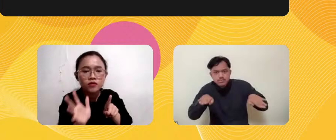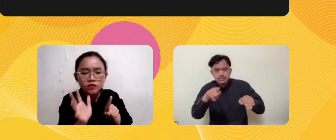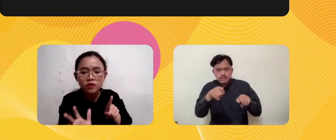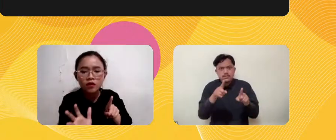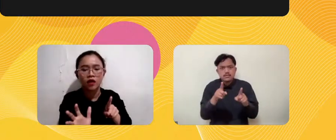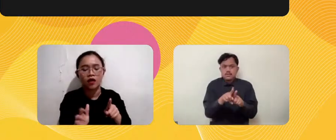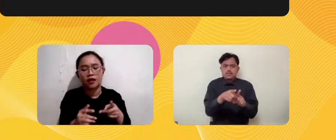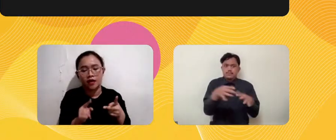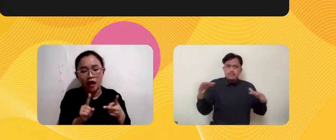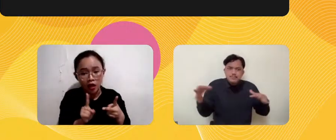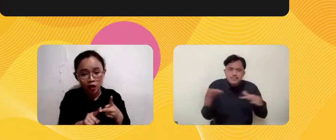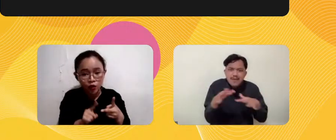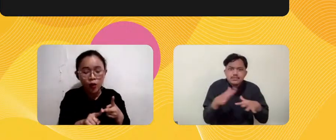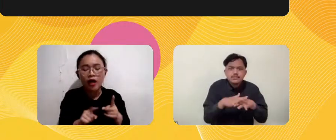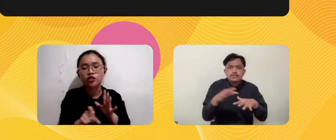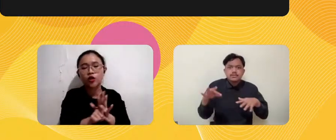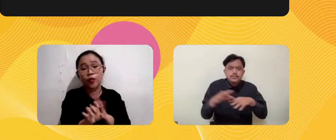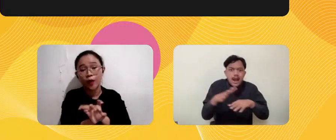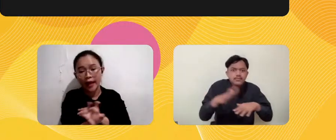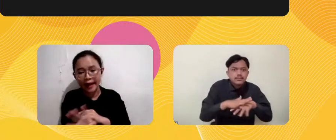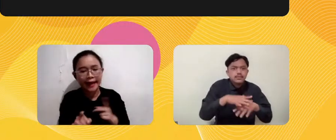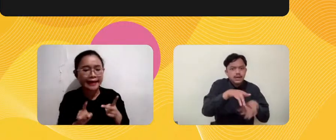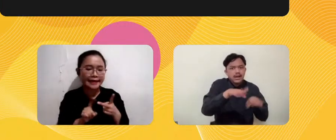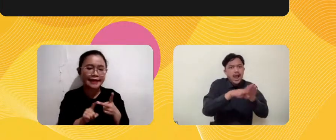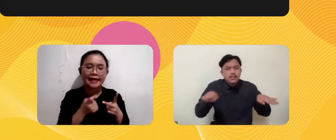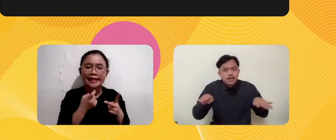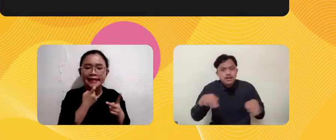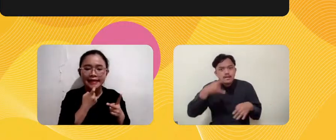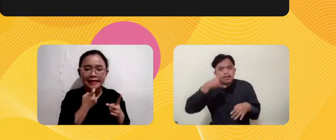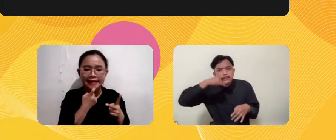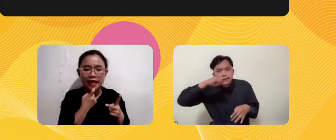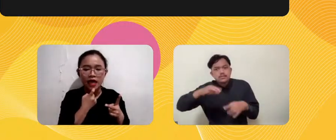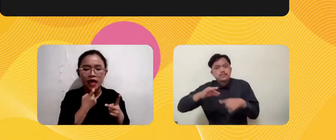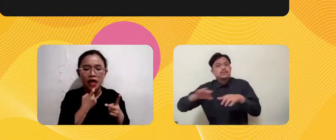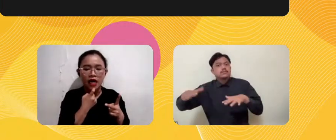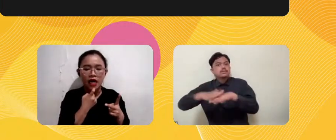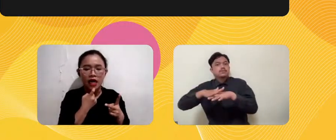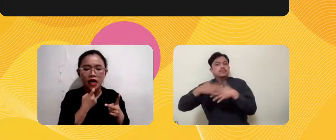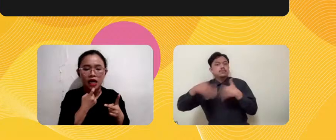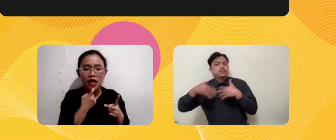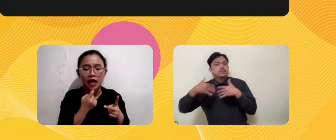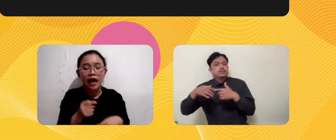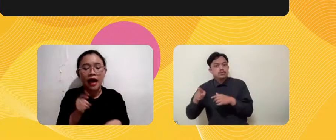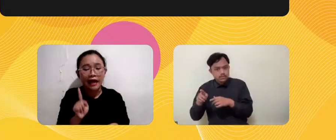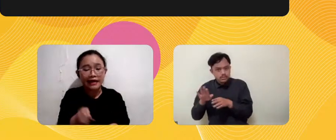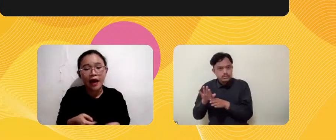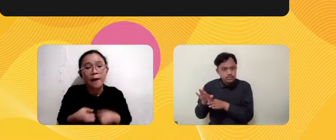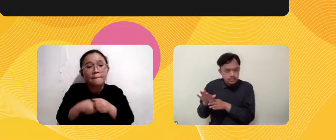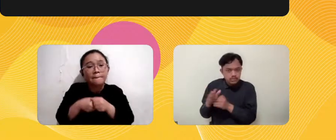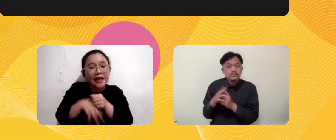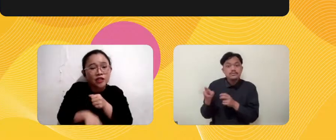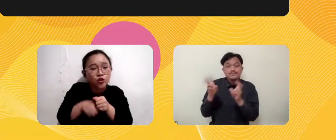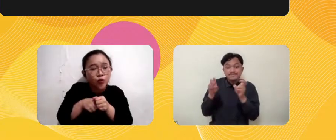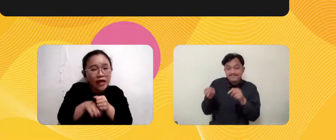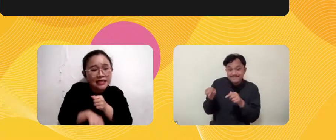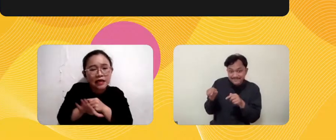the second example was about harmful norms around menstruation, how it is a taboo topic and